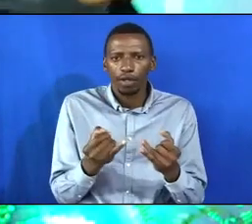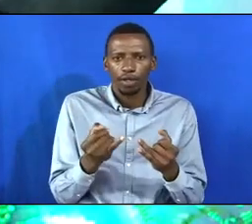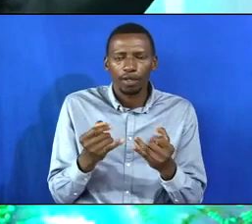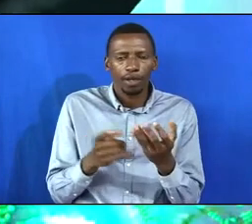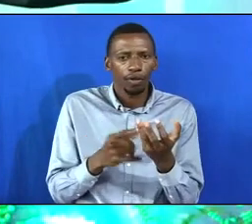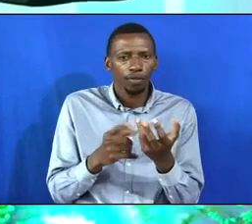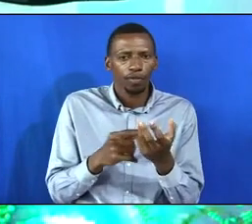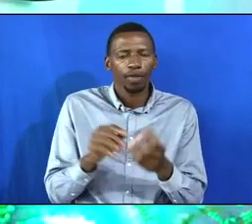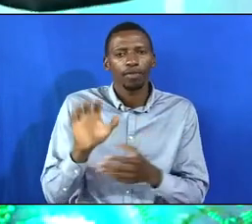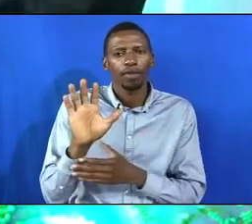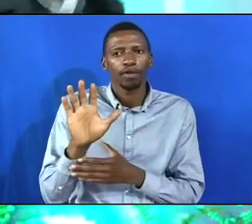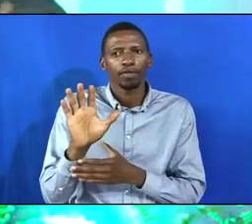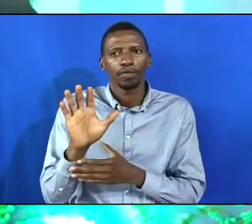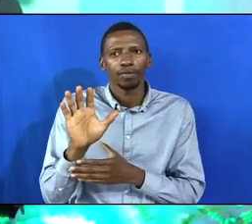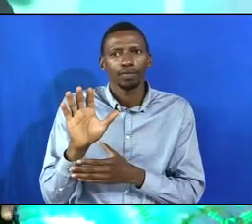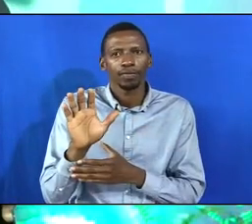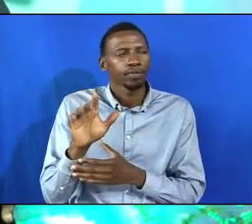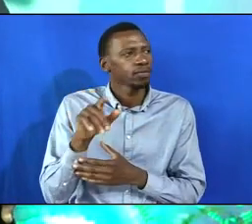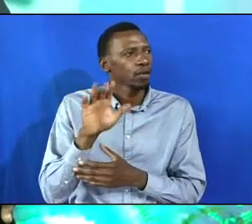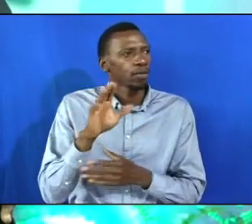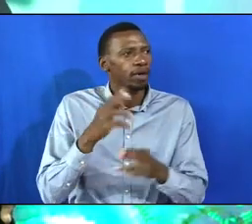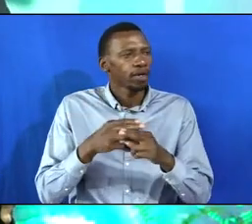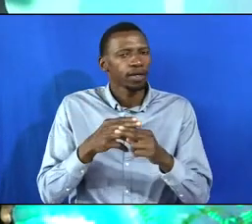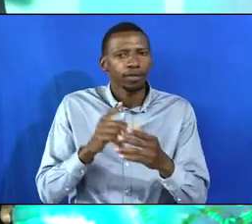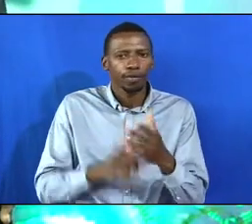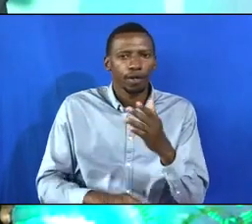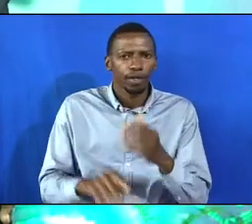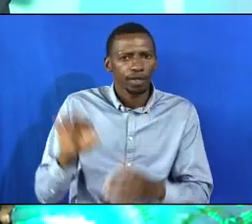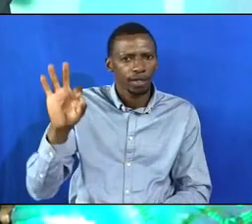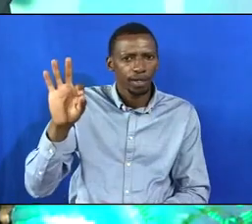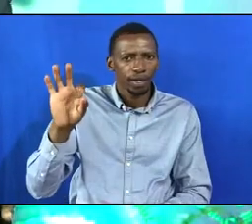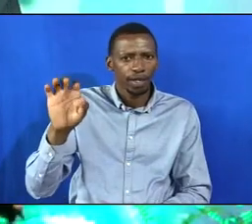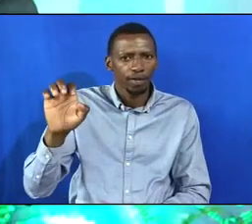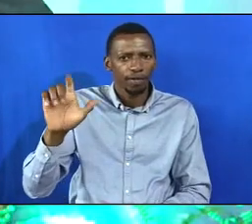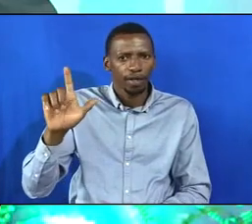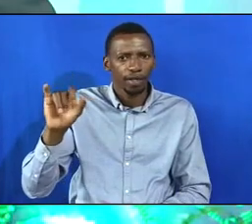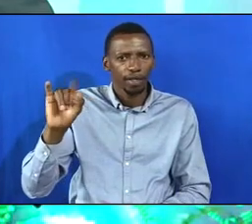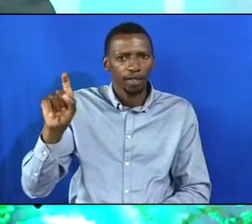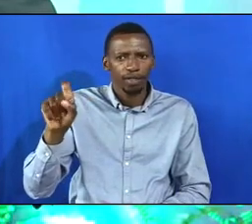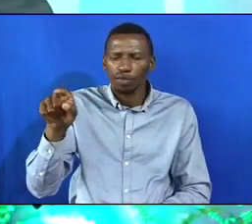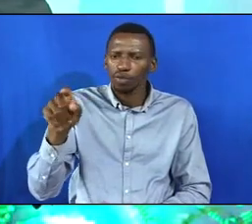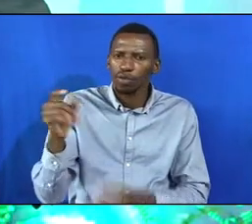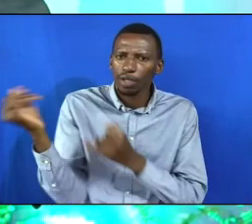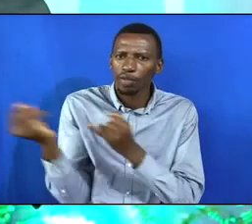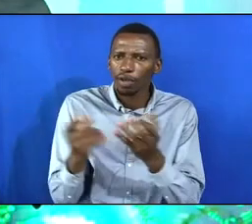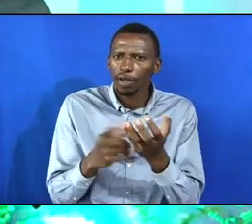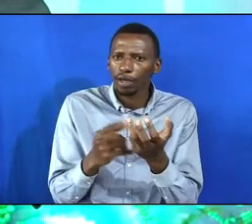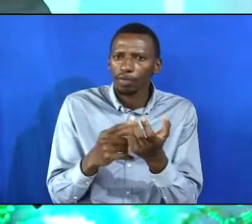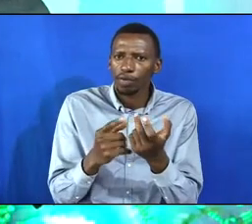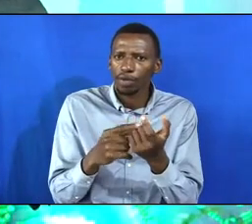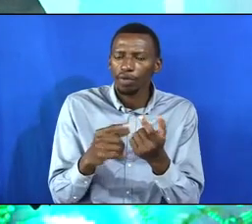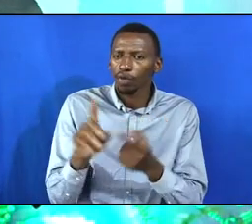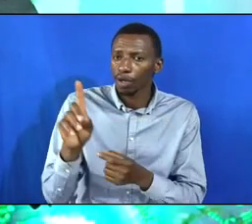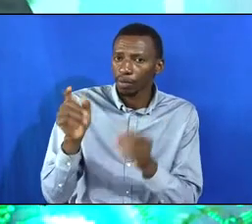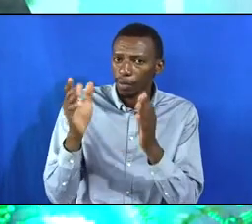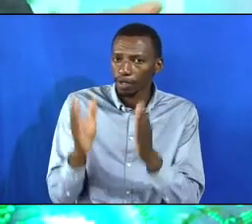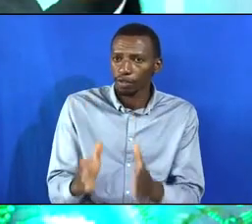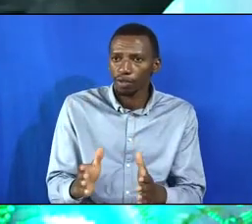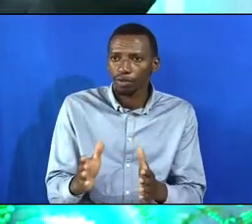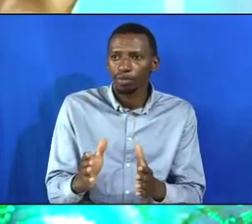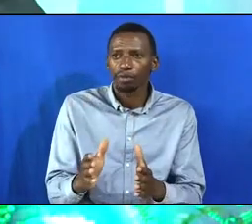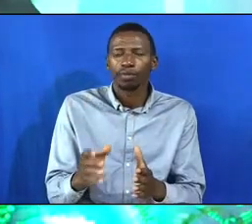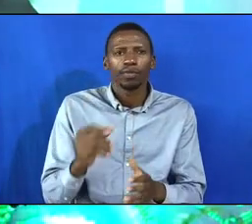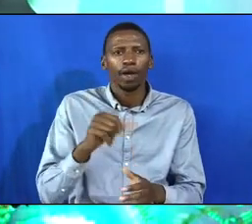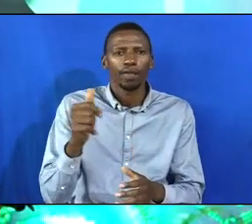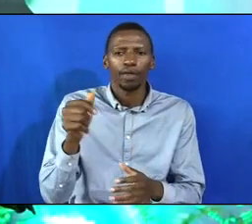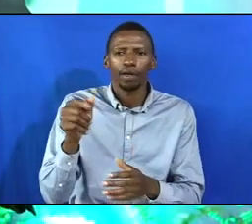5. The other one there, you can shout your name. Is it Felix? How many did you invite? 1. There